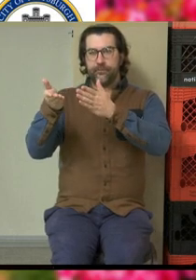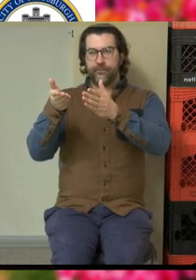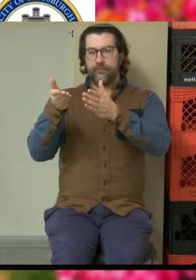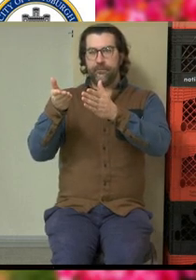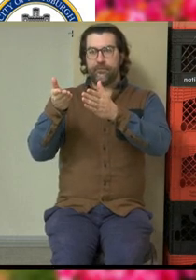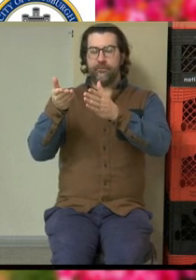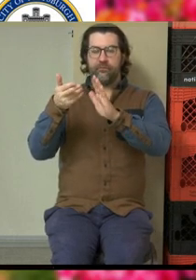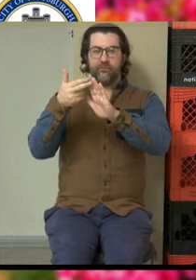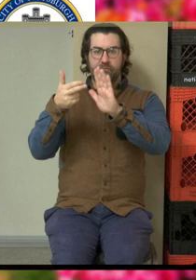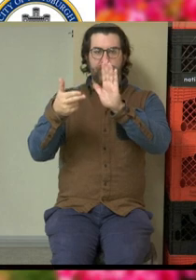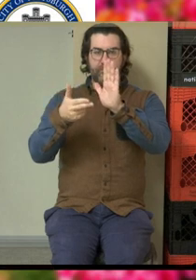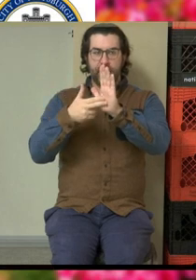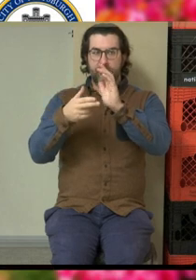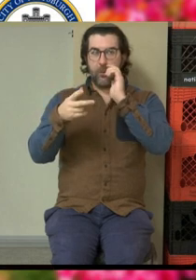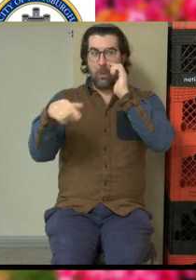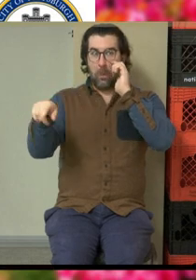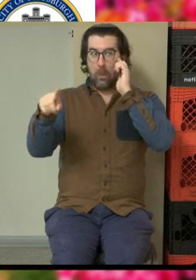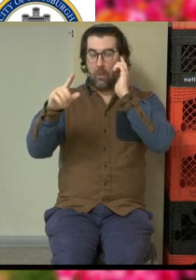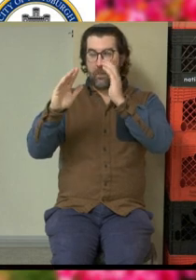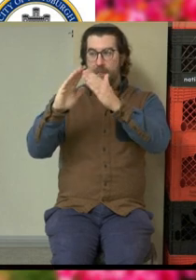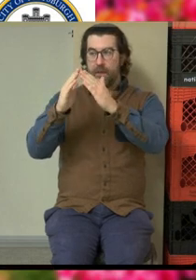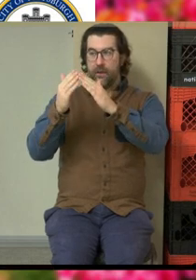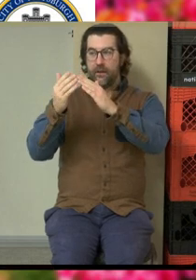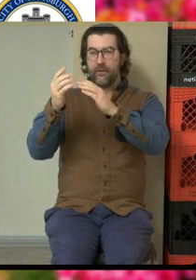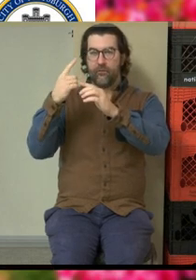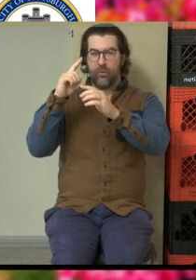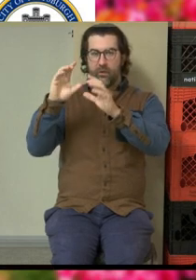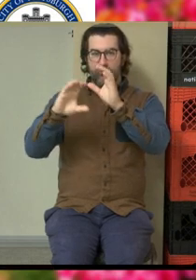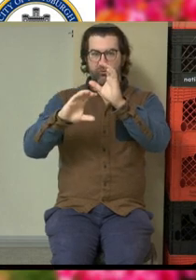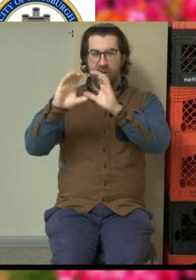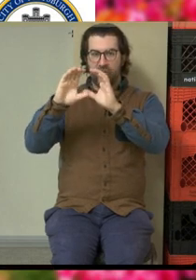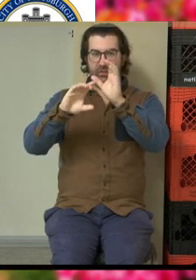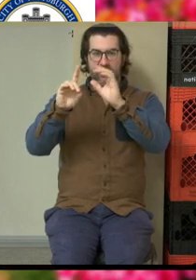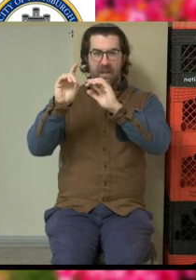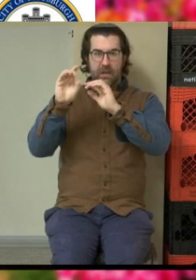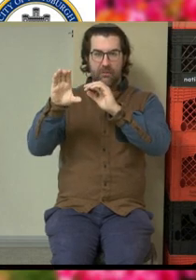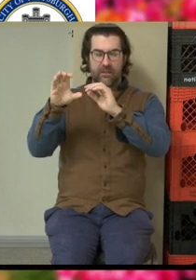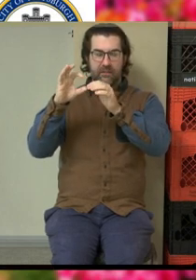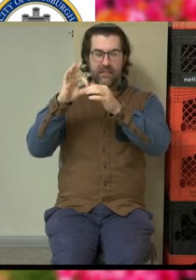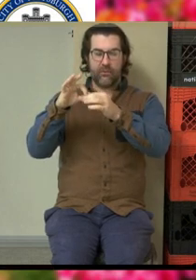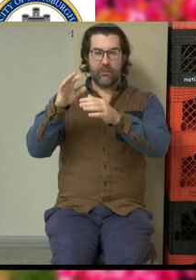our contracts at the city, to pull together construction documents for the project.